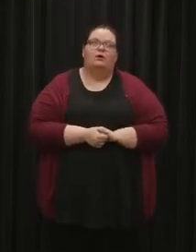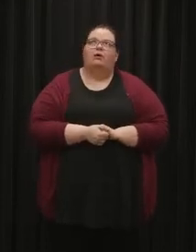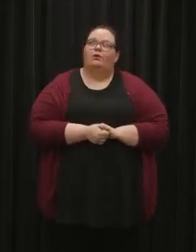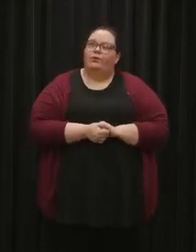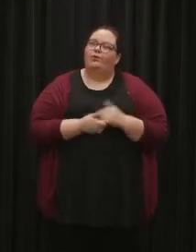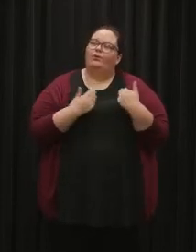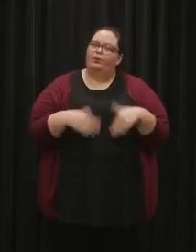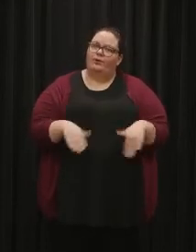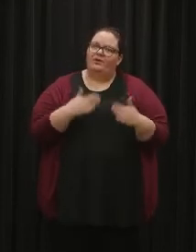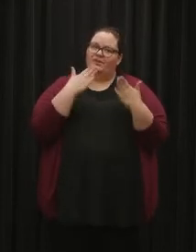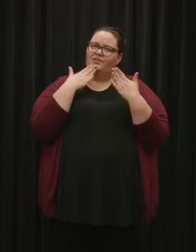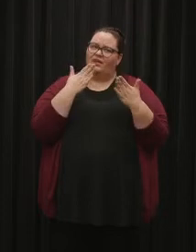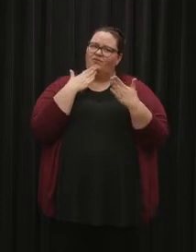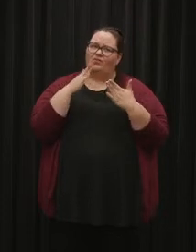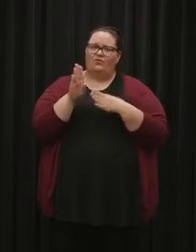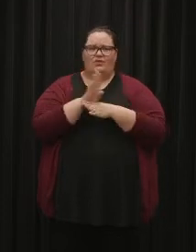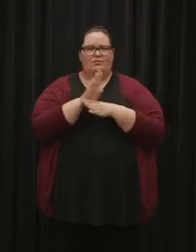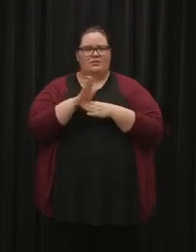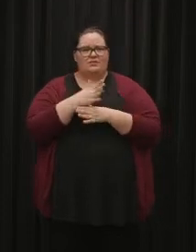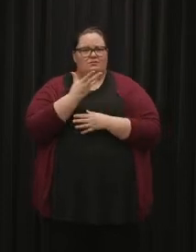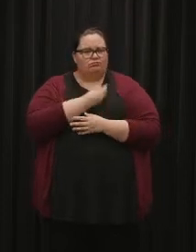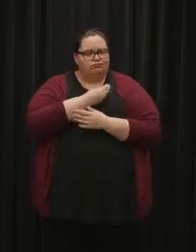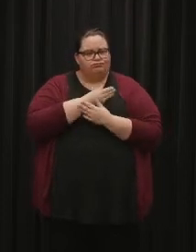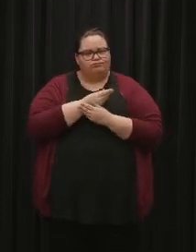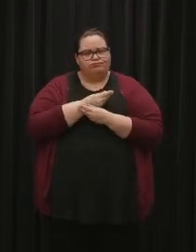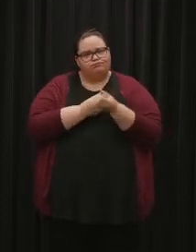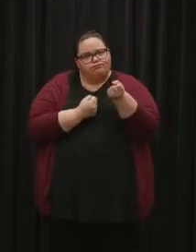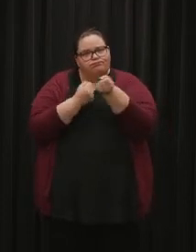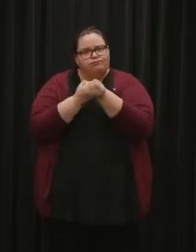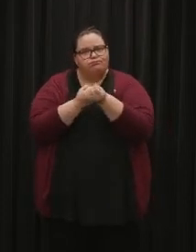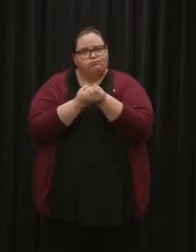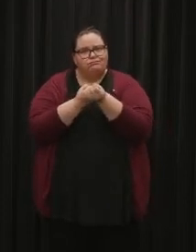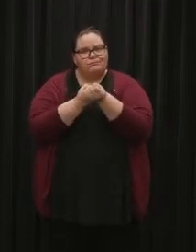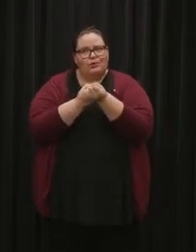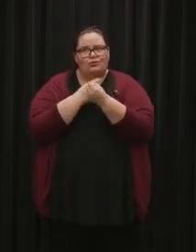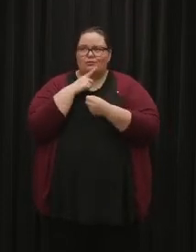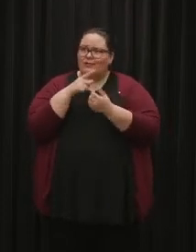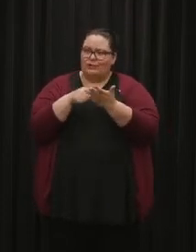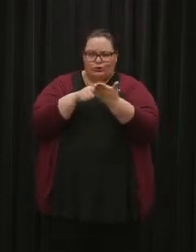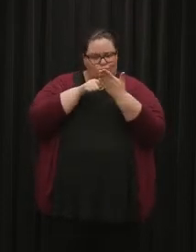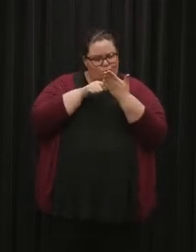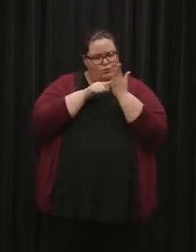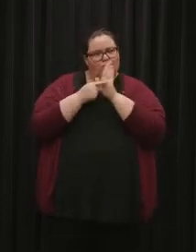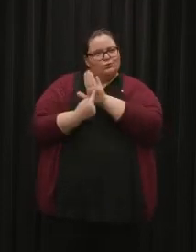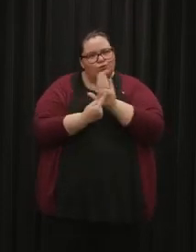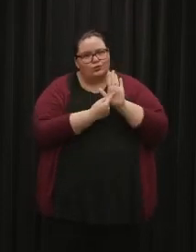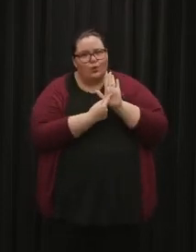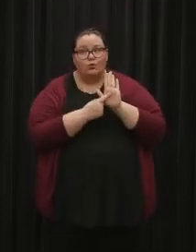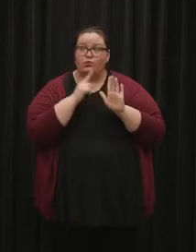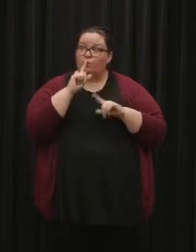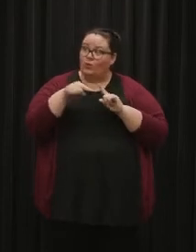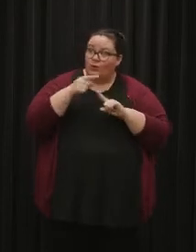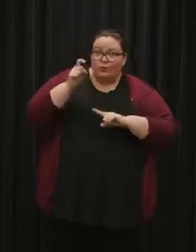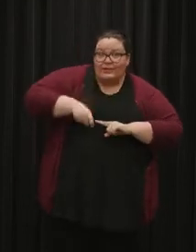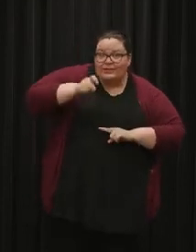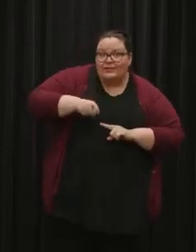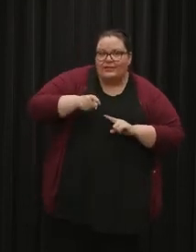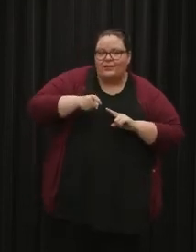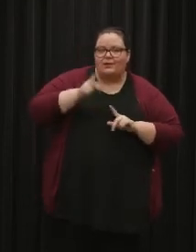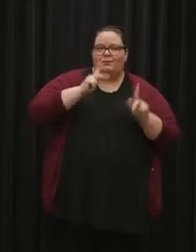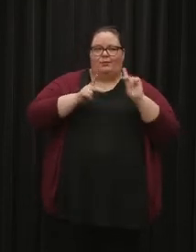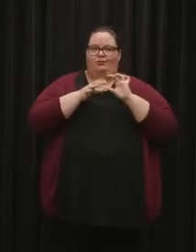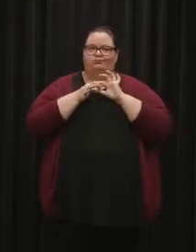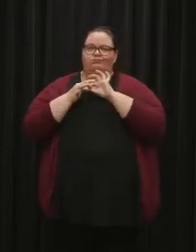indeed very grateful for the generosity we have seen. This shows and continues to show how when it really counts, we all